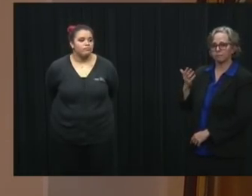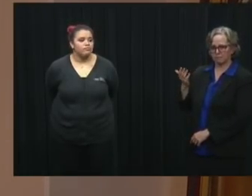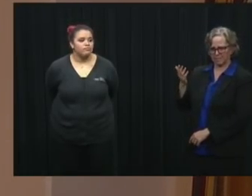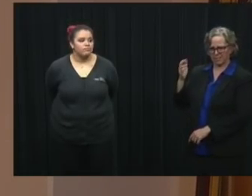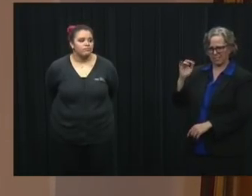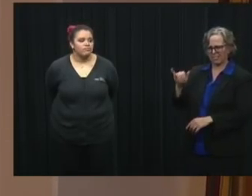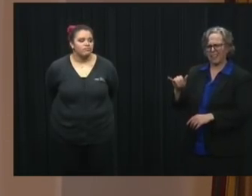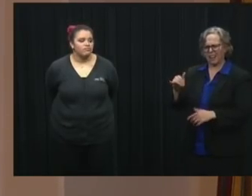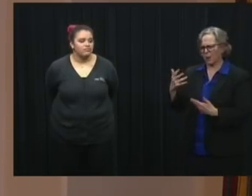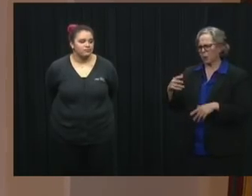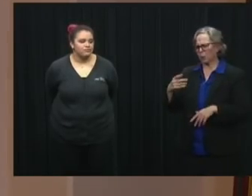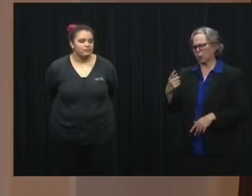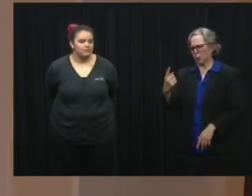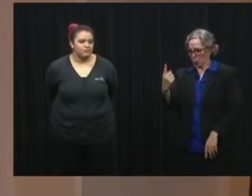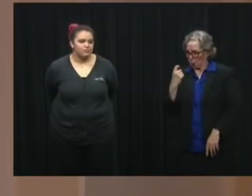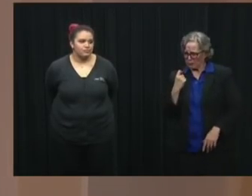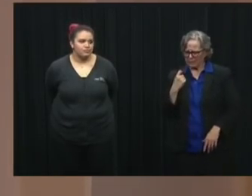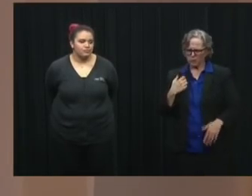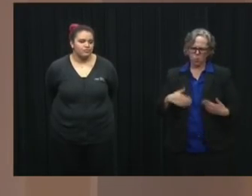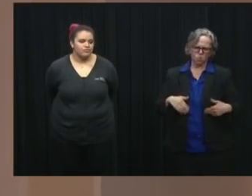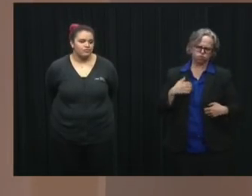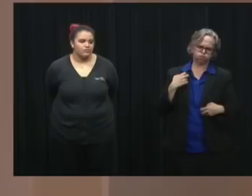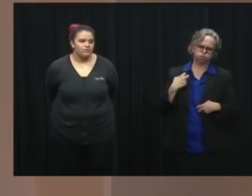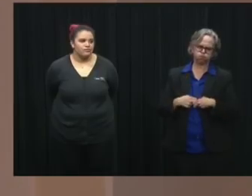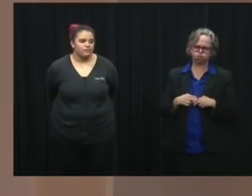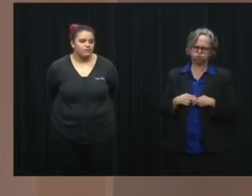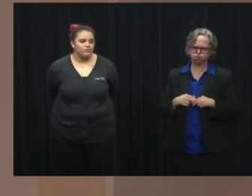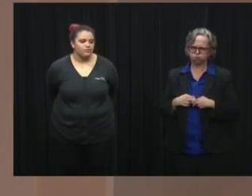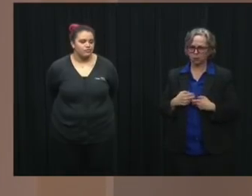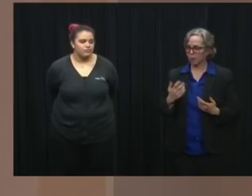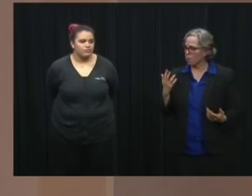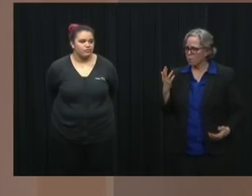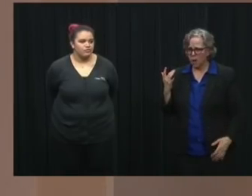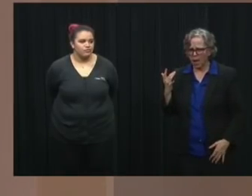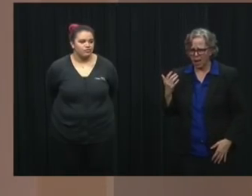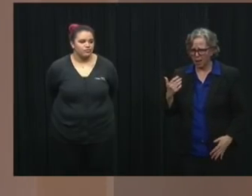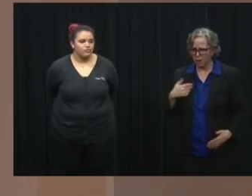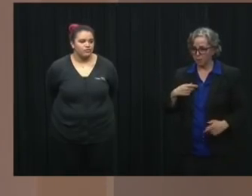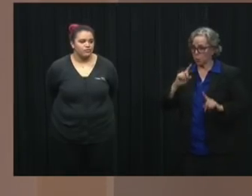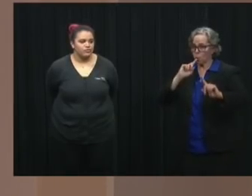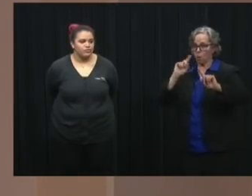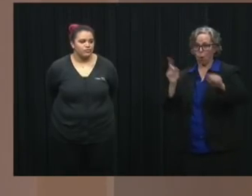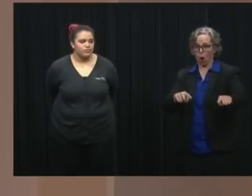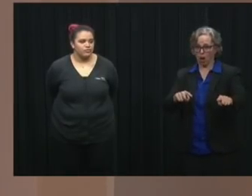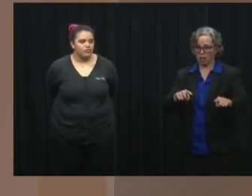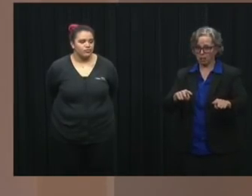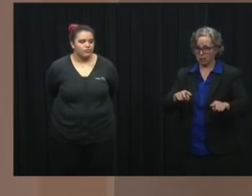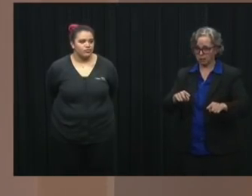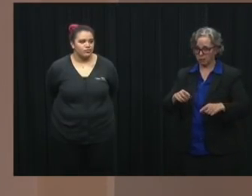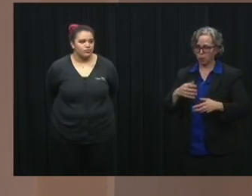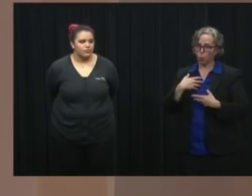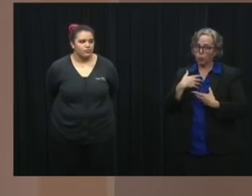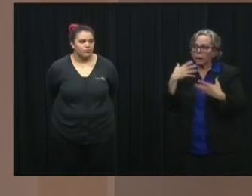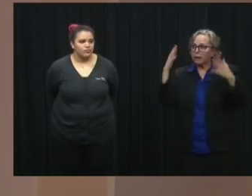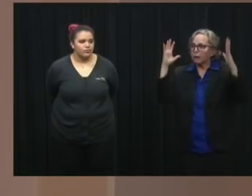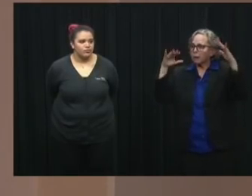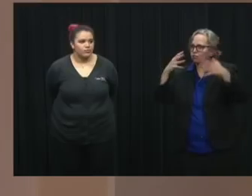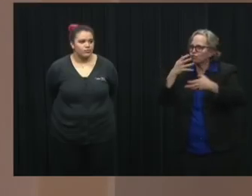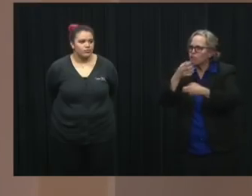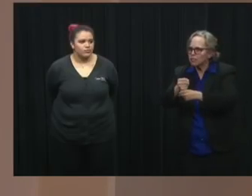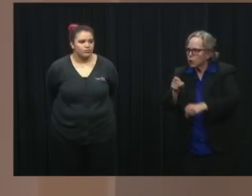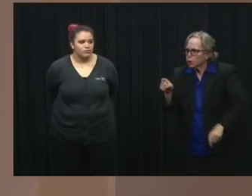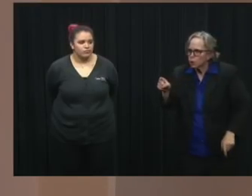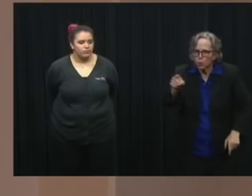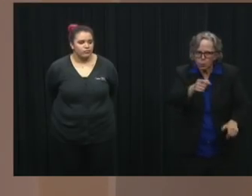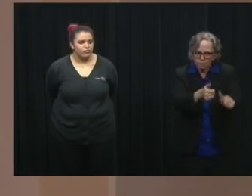people to follow this order, and the reason that we base this on the best available information